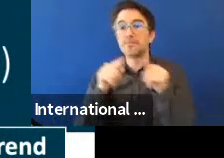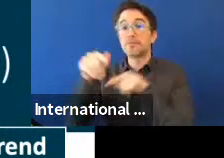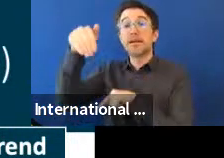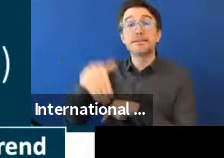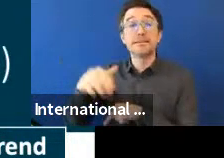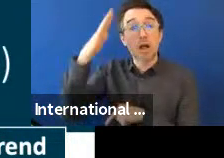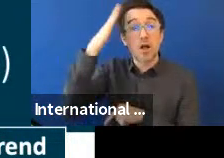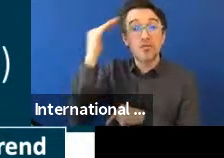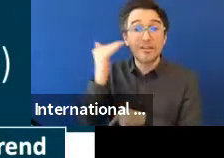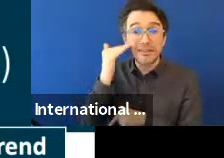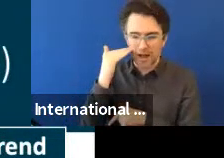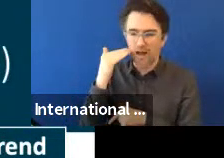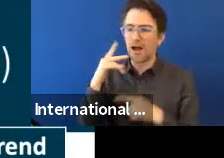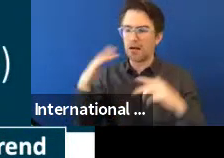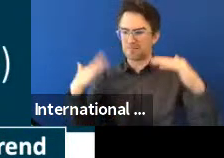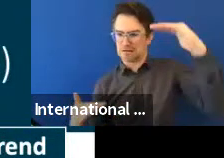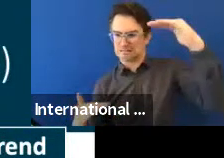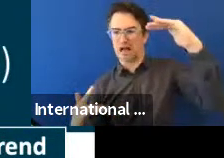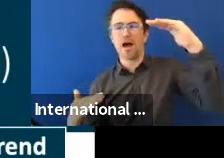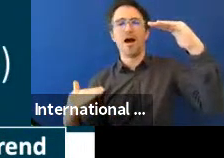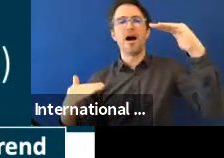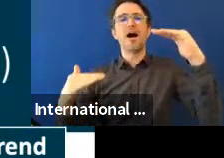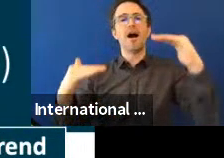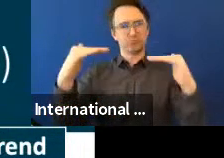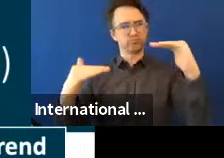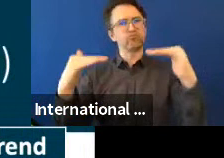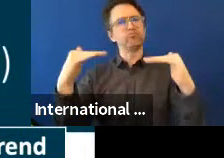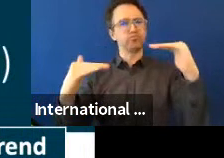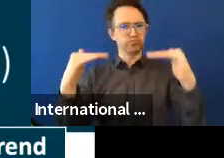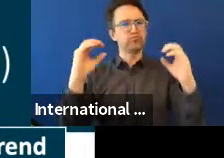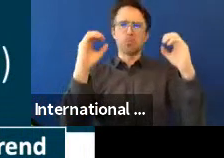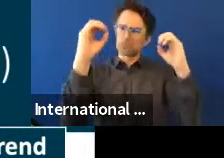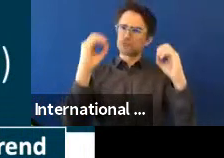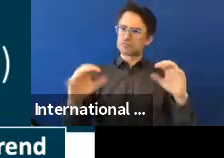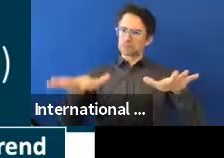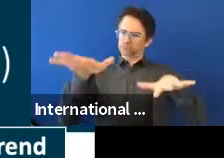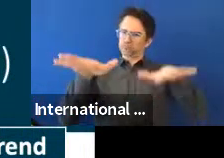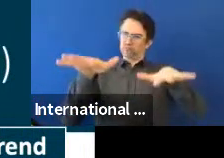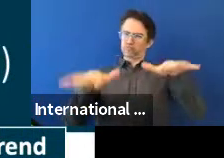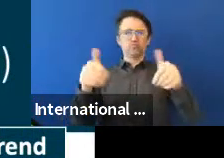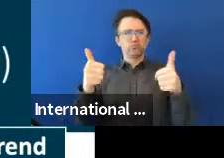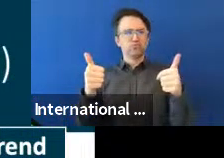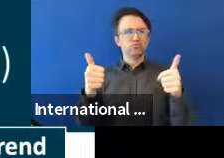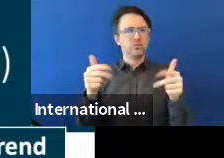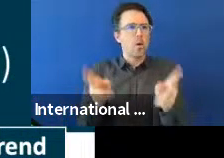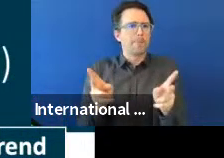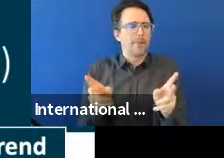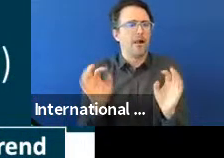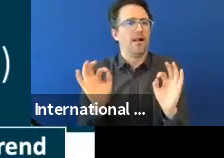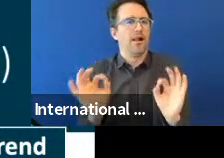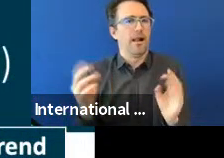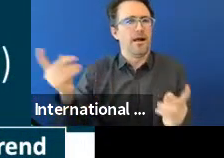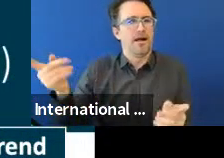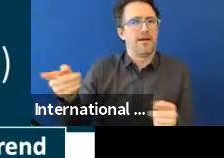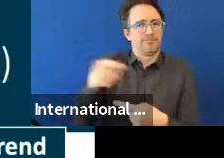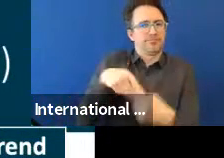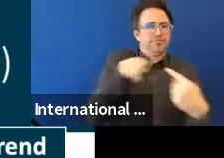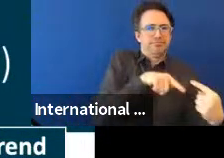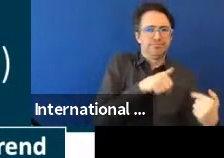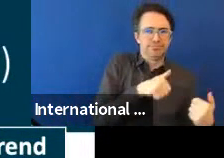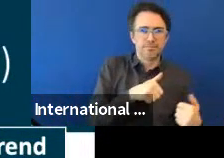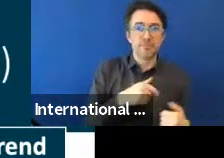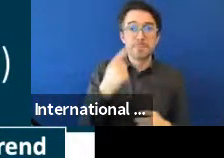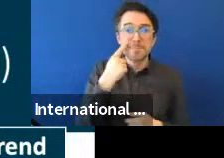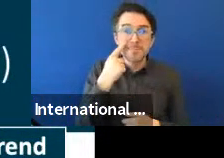Now, if you want, you could look at the right part of my table and you will see